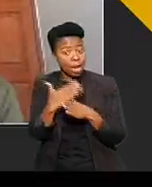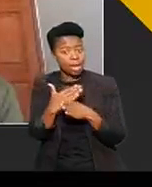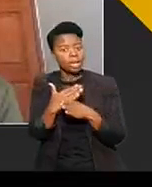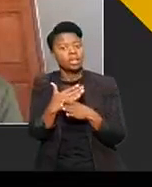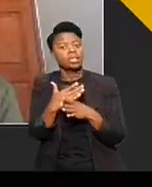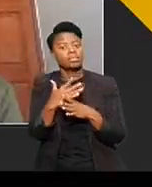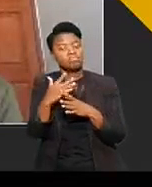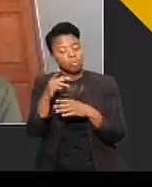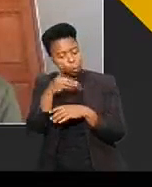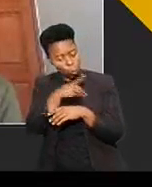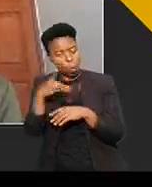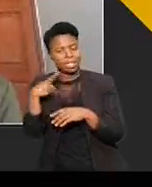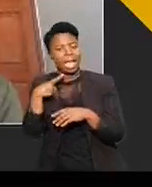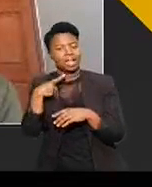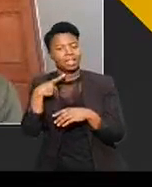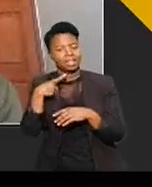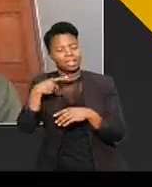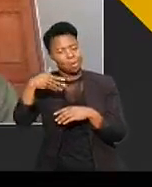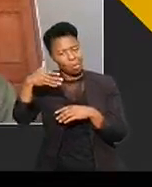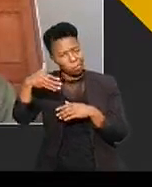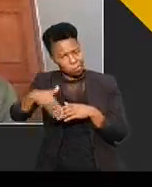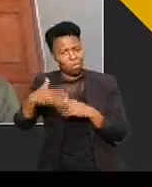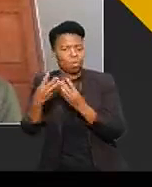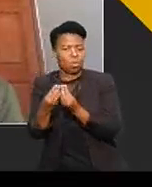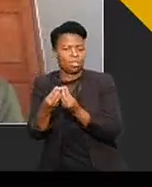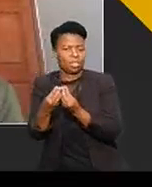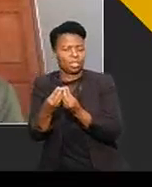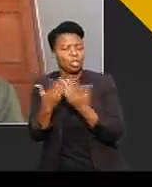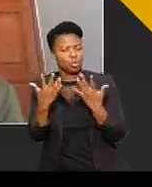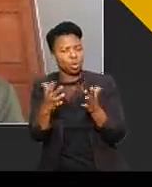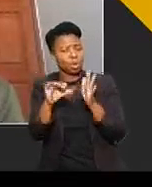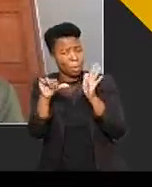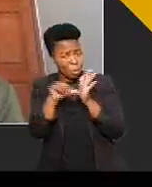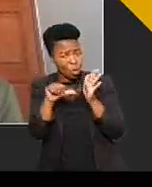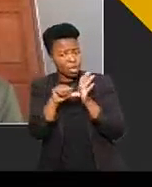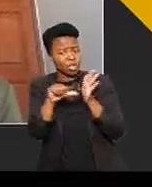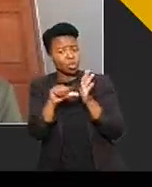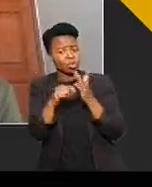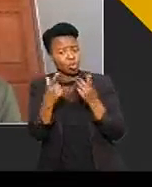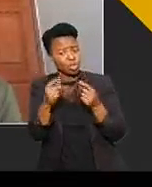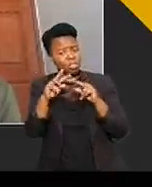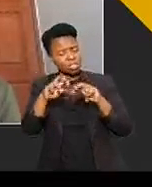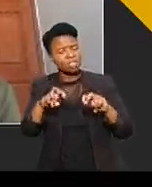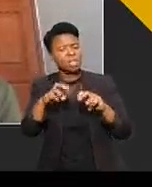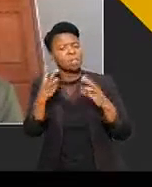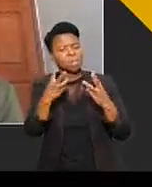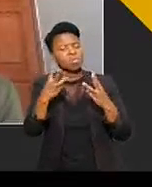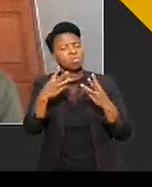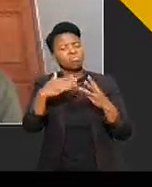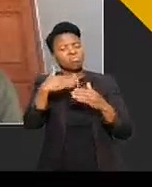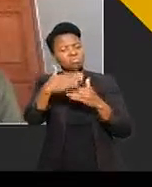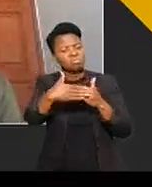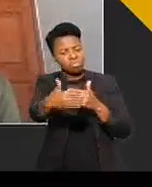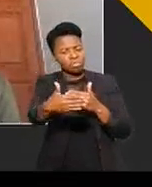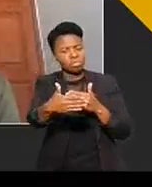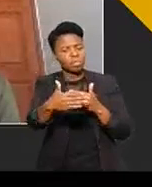of a healthcare practitioner. So those will become important when we need to do surveys of our South African population to see